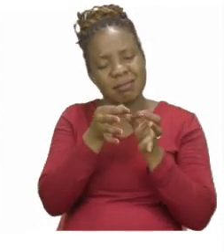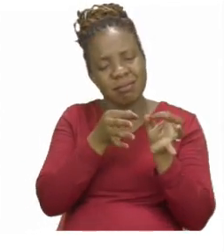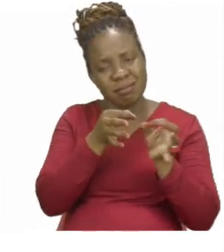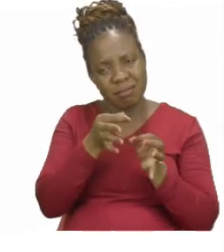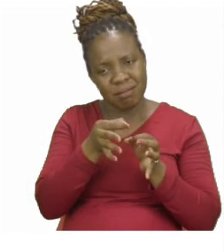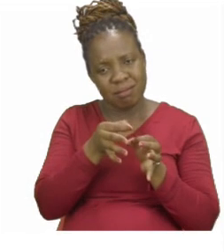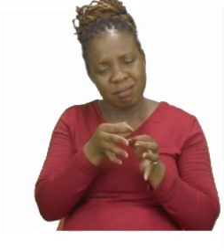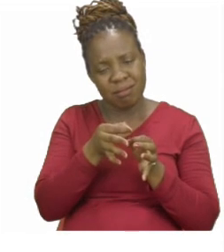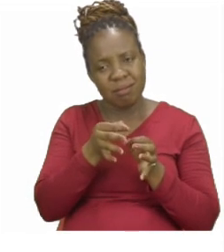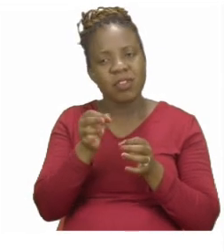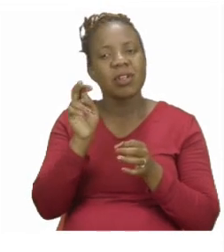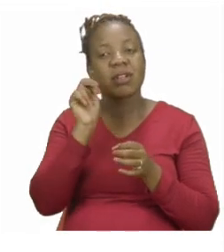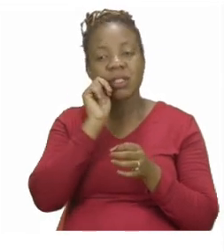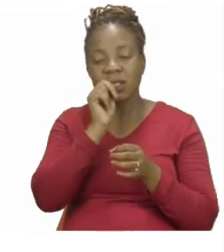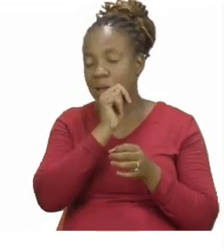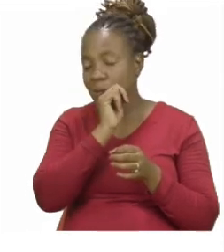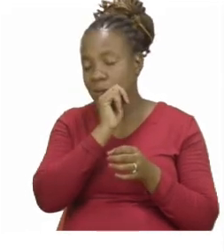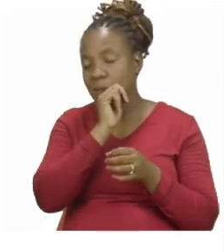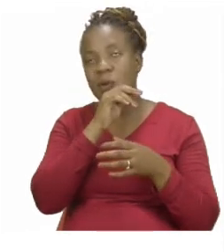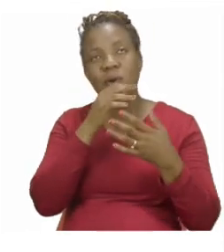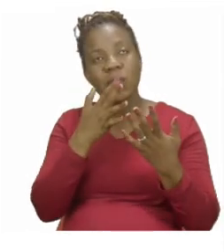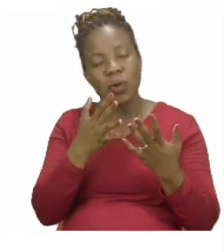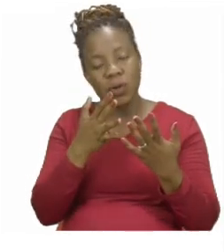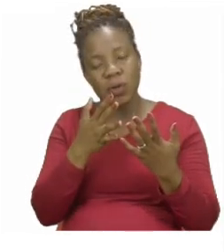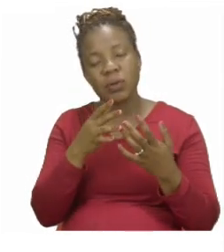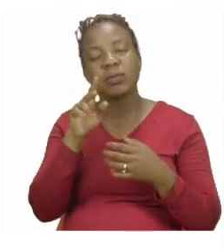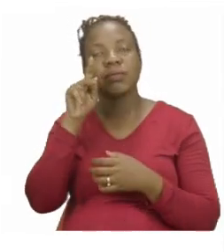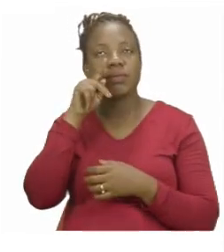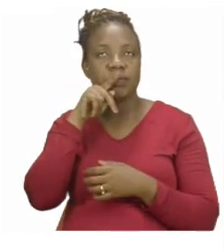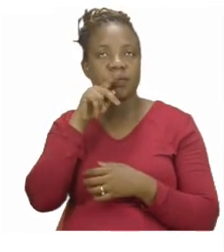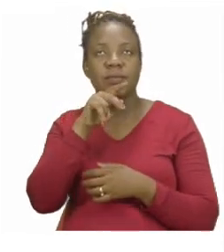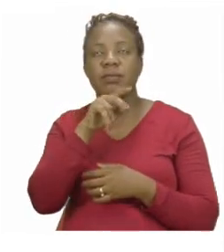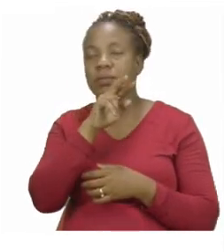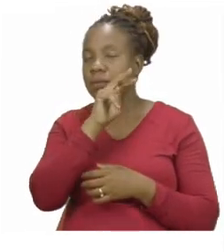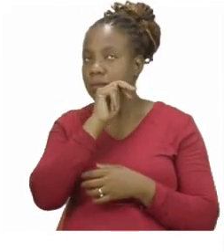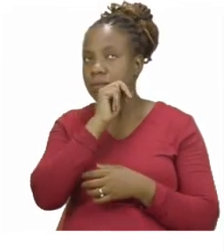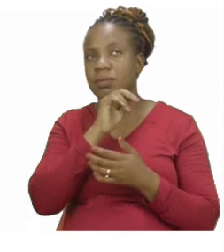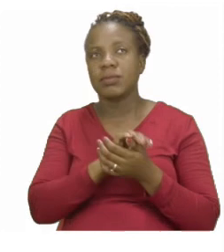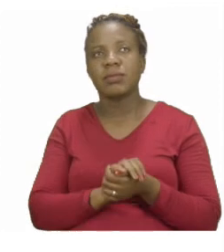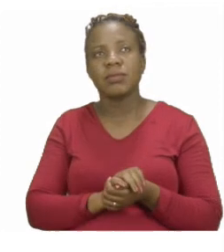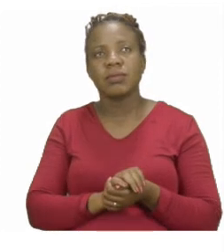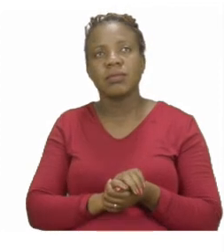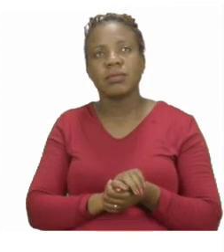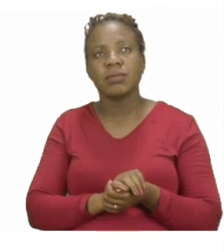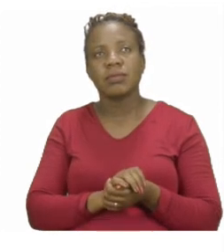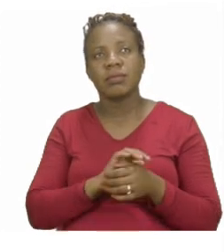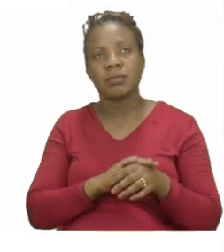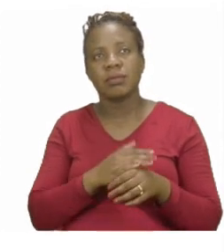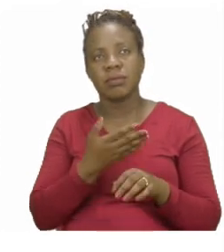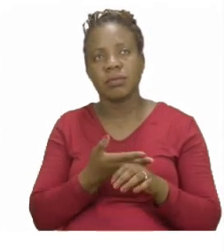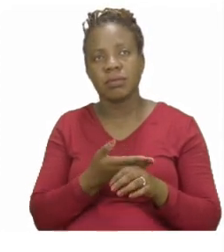or pronoun. There is an example. It says, Dorothy is